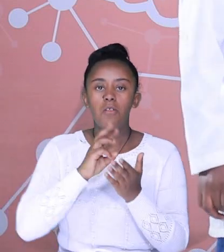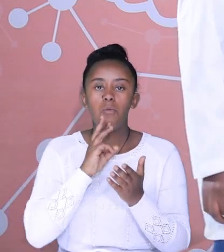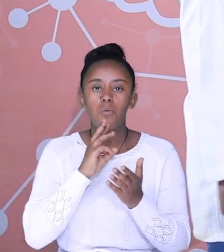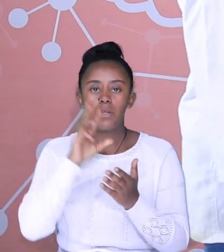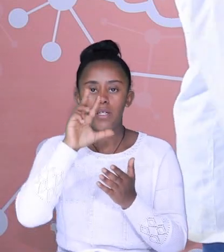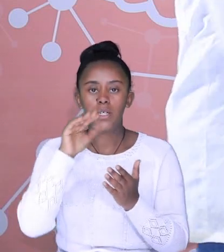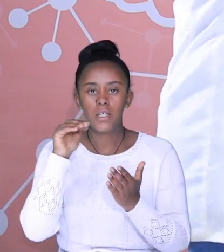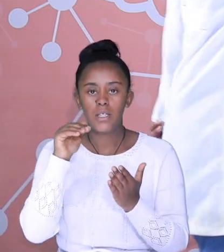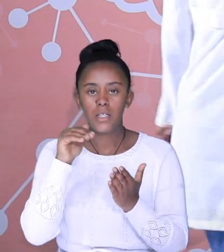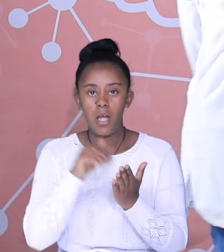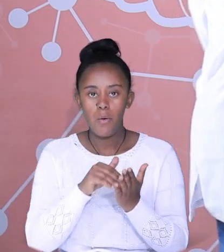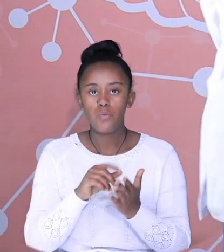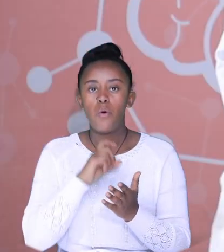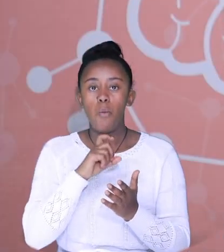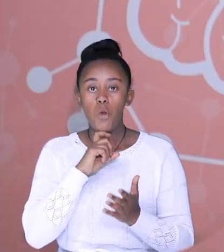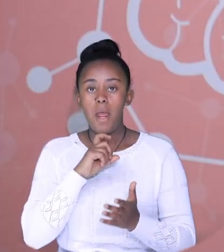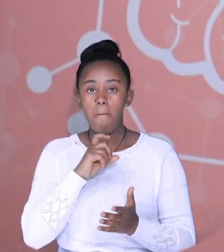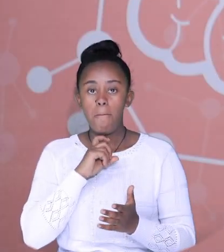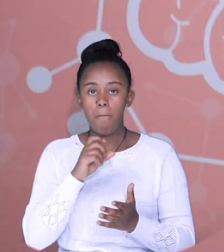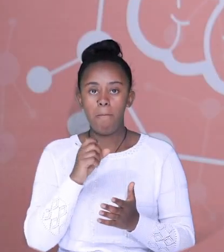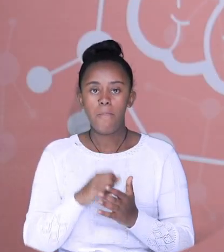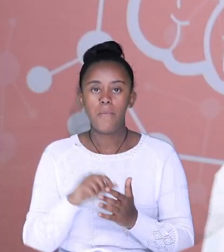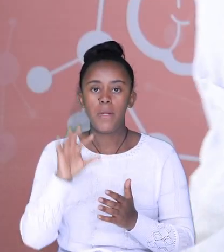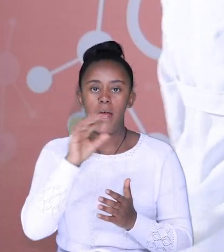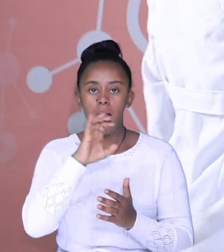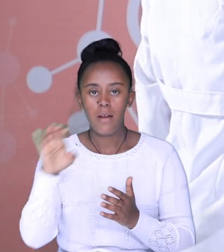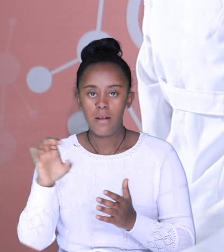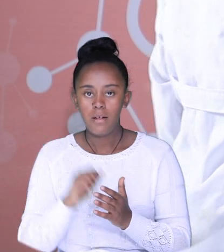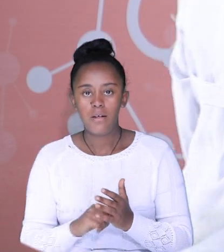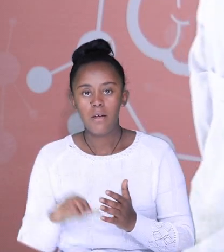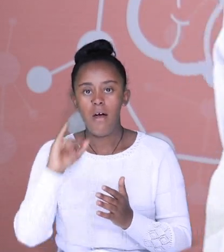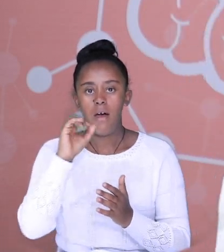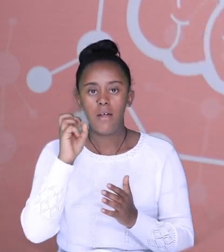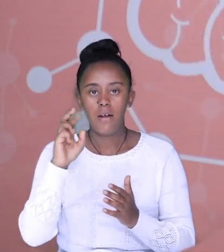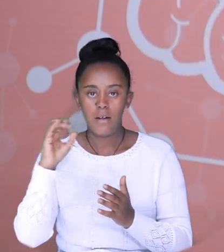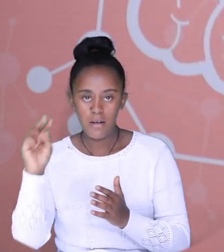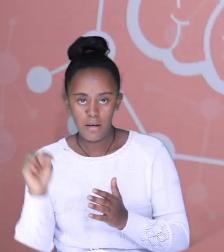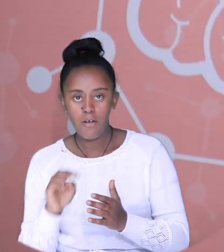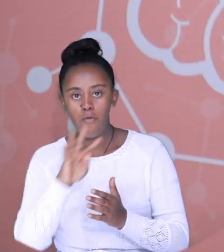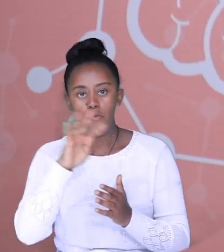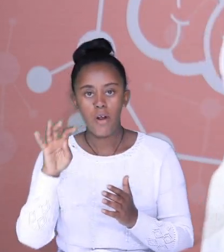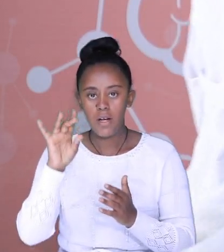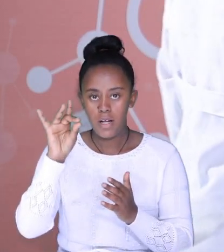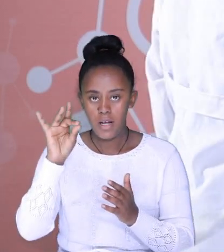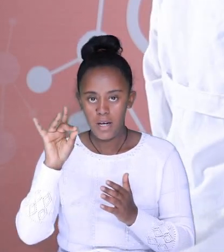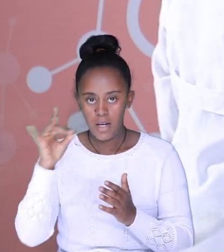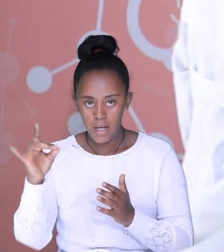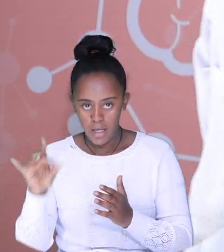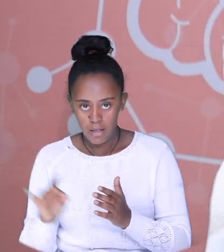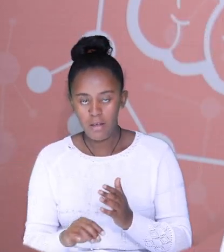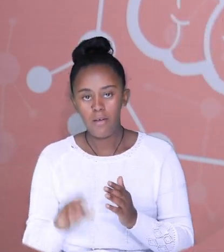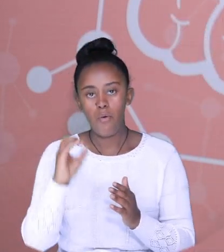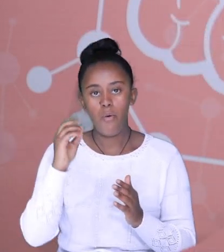3,000, aluminum 900, iron 480,